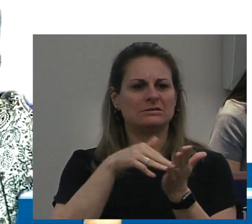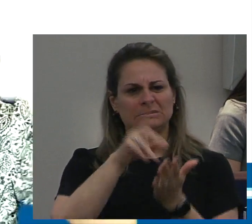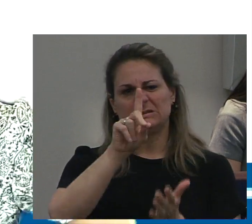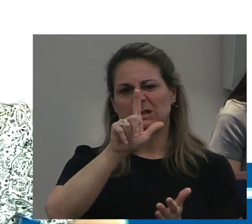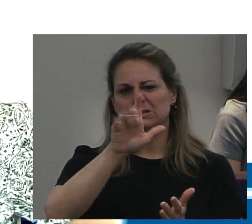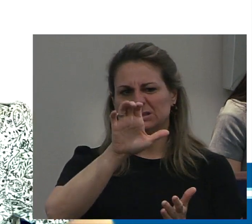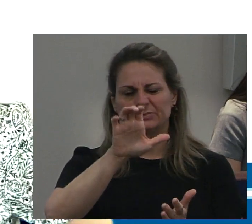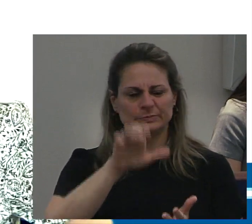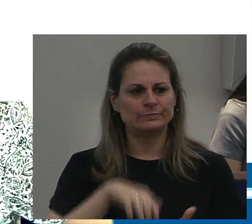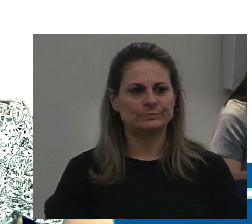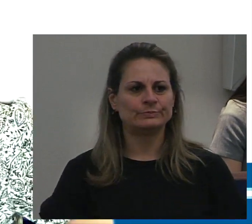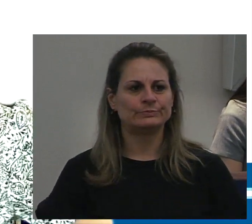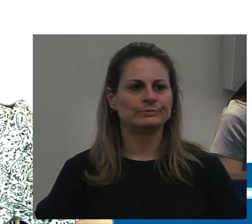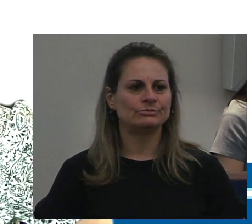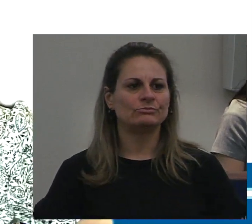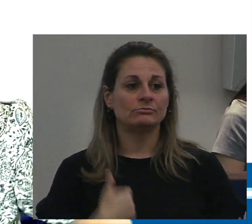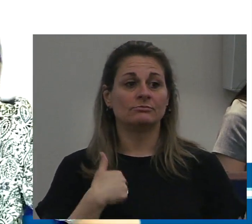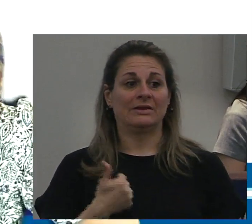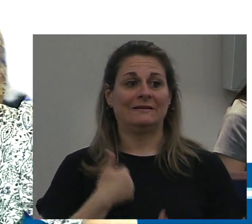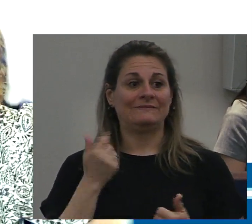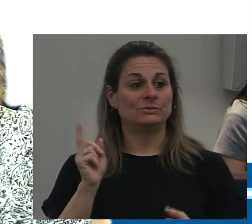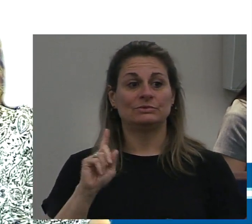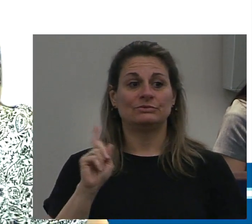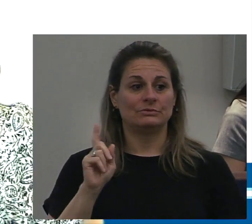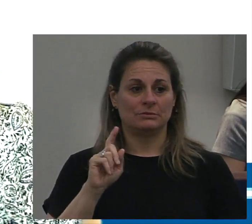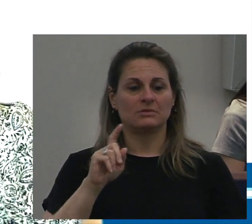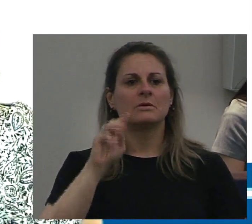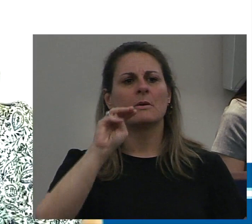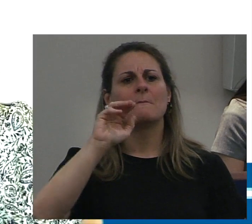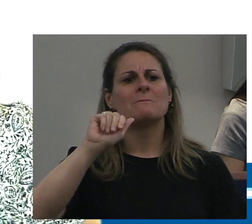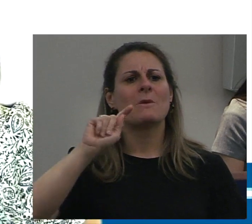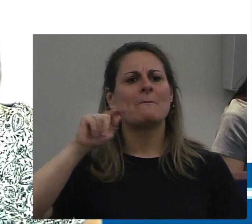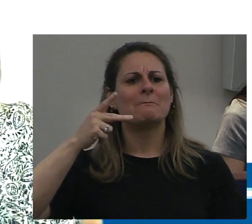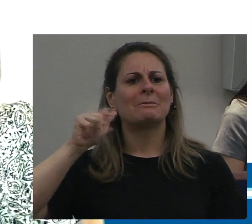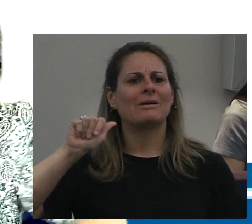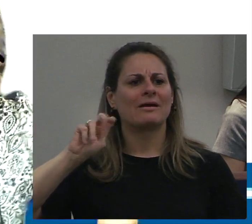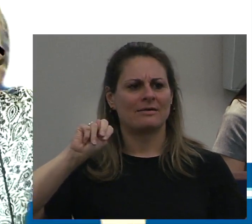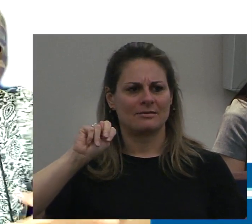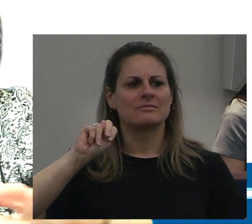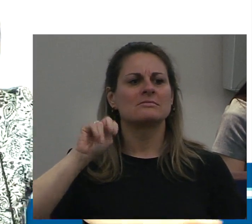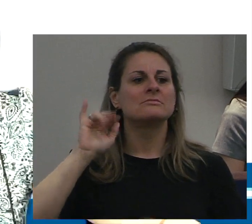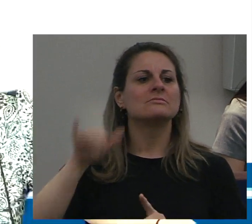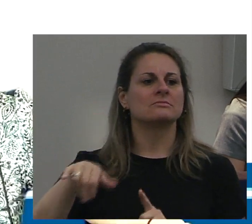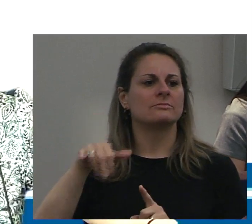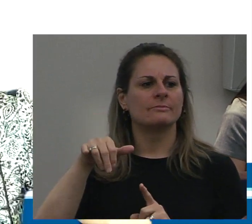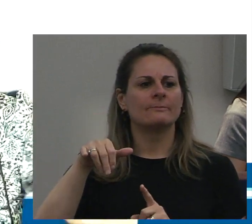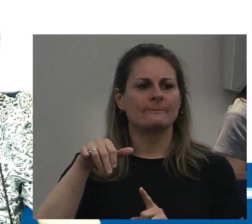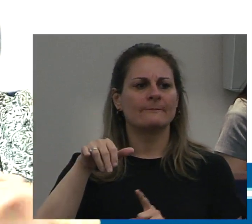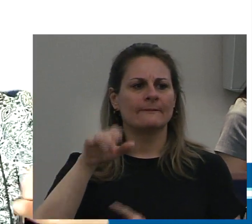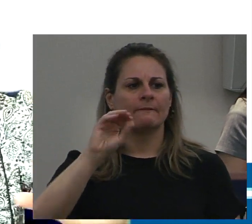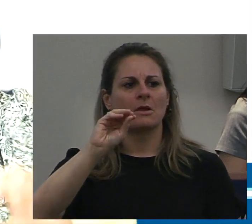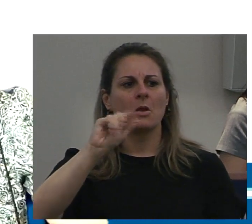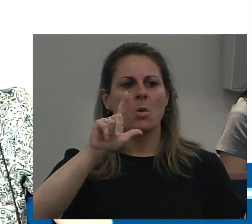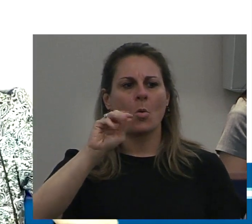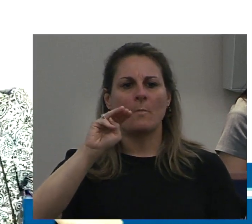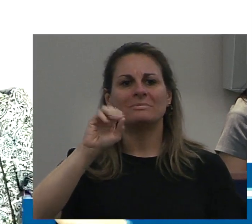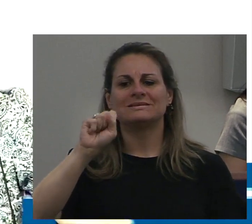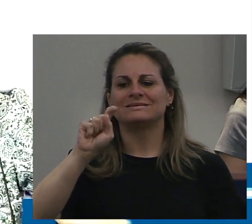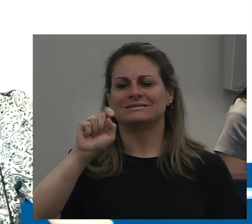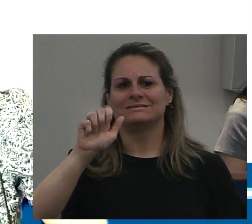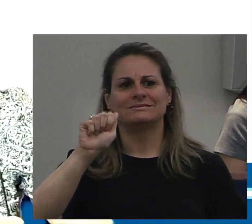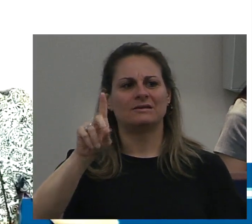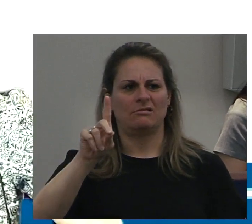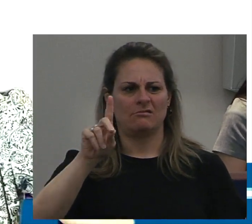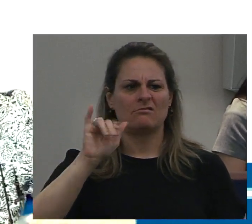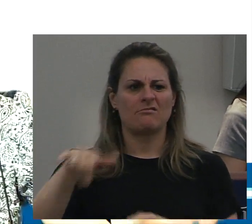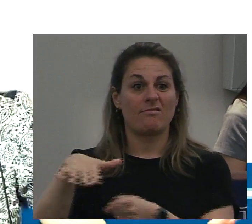in Olmsted Green. And I have noticed the tactile strips are